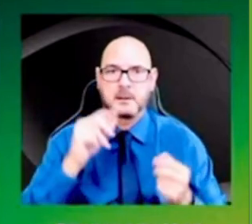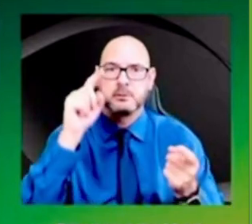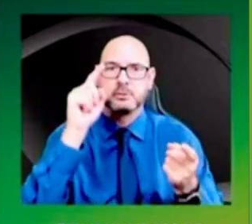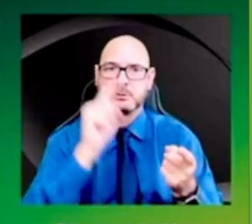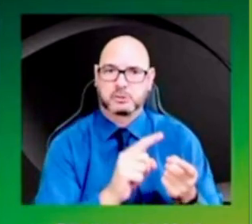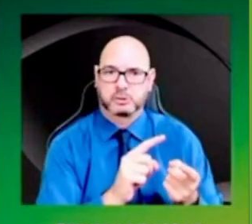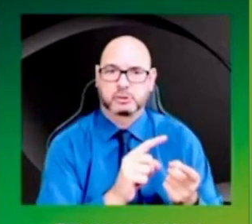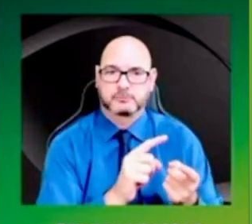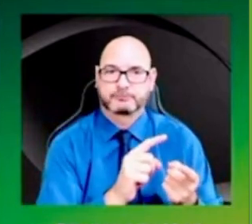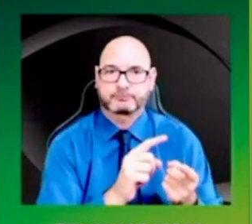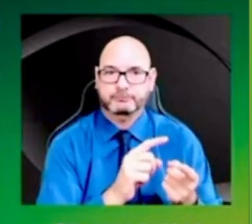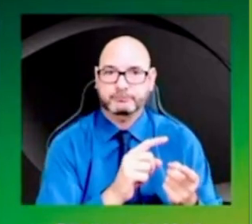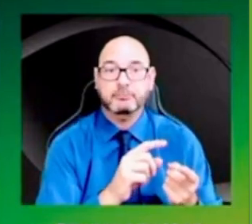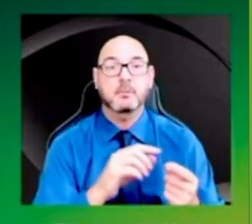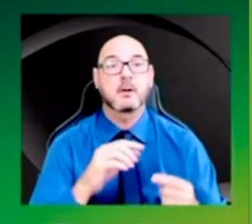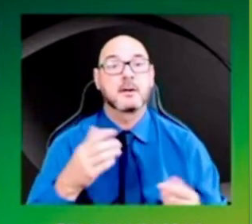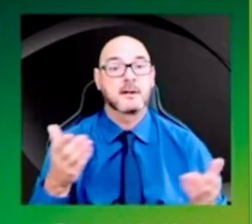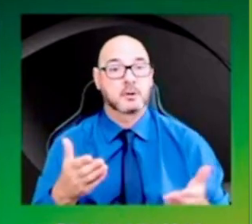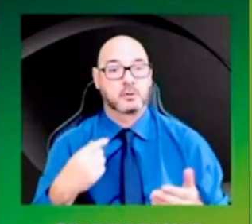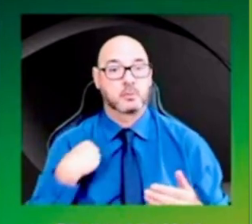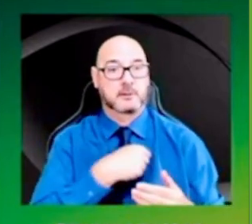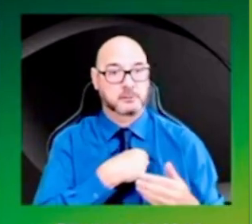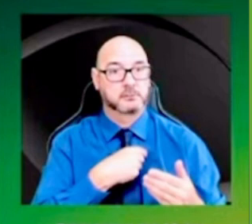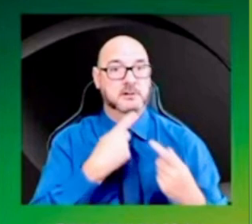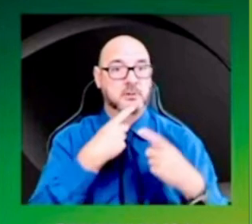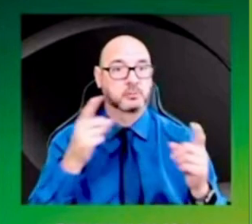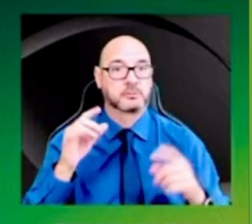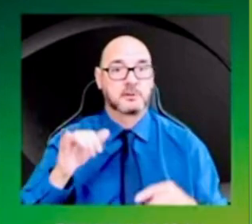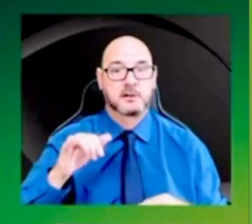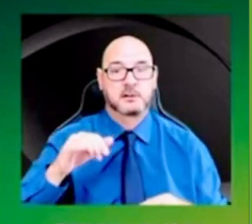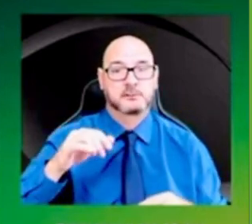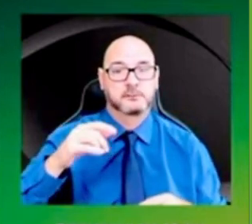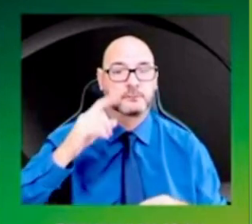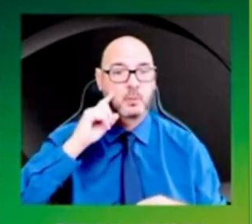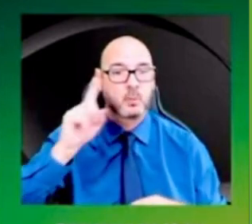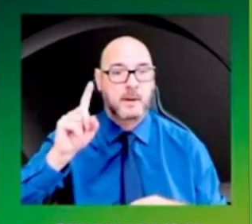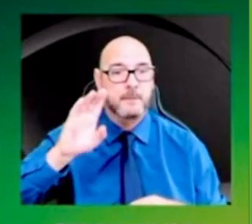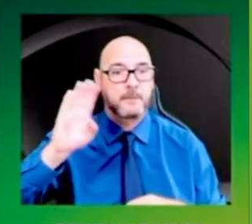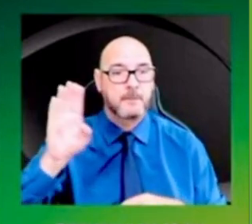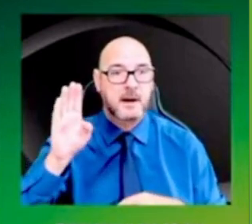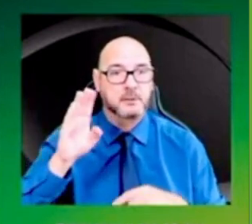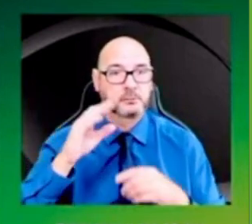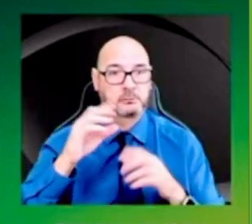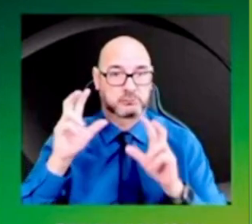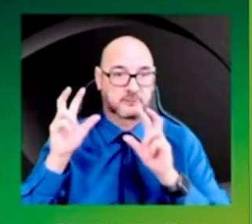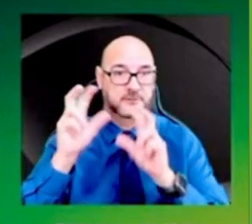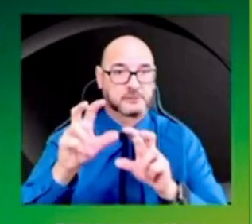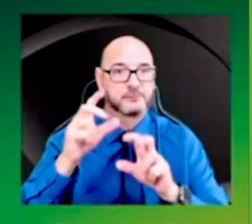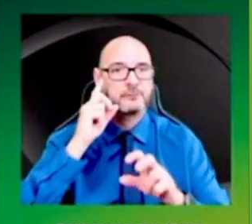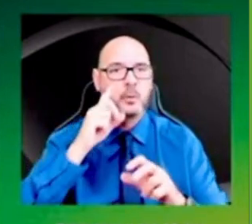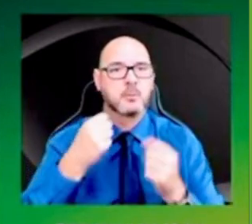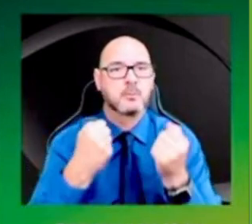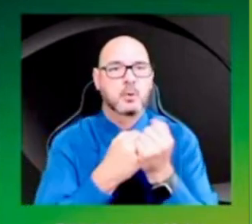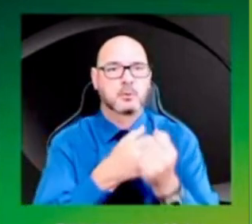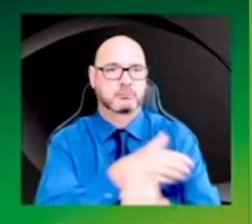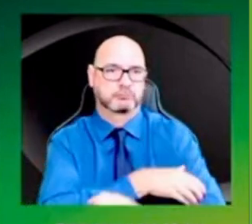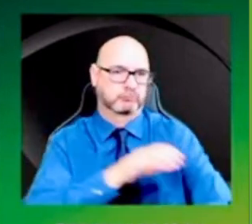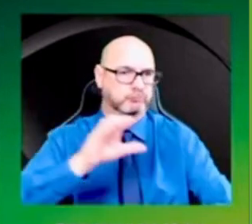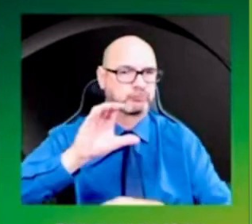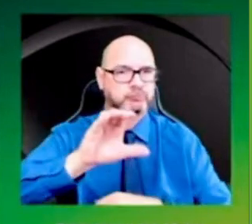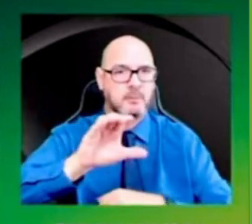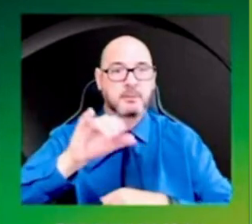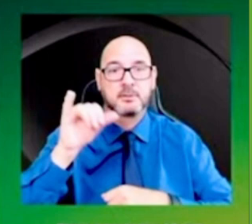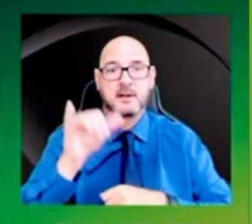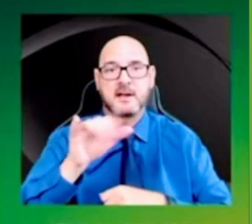in public and private sector investments to support the empowerment of African women, including a new Women in the